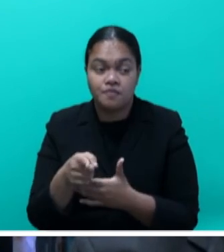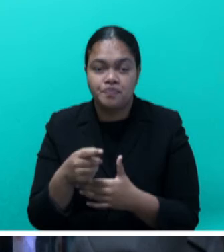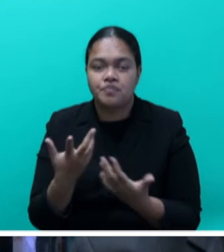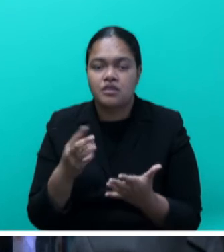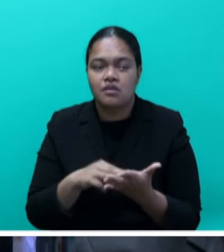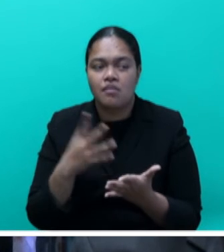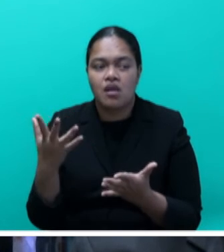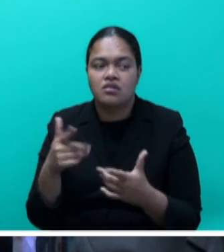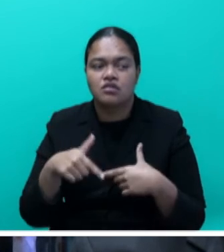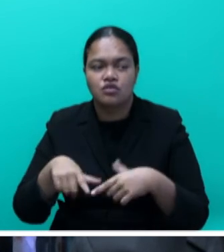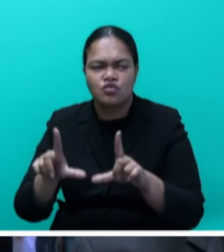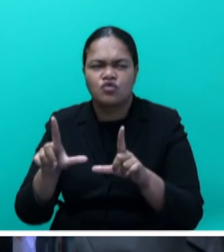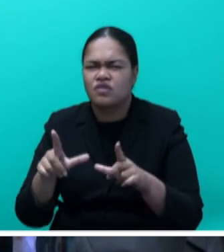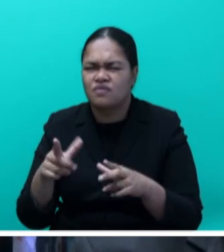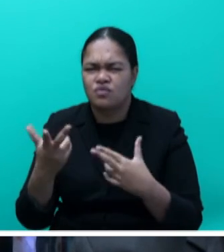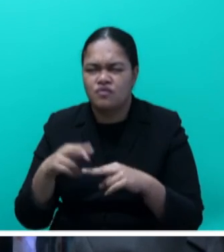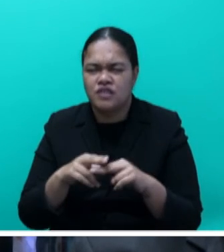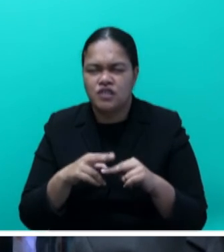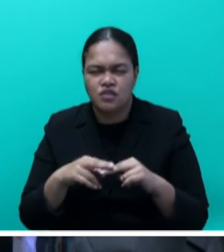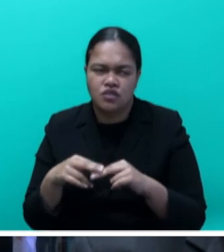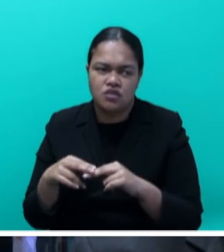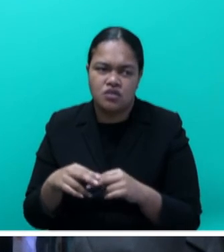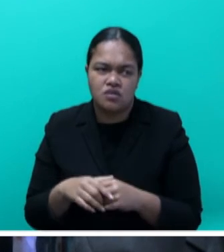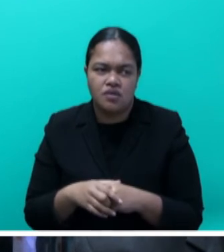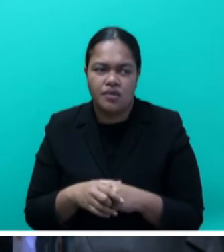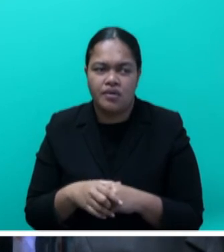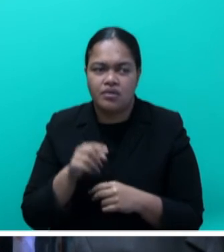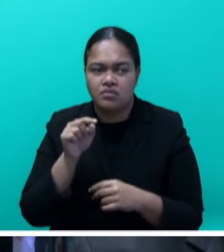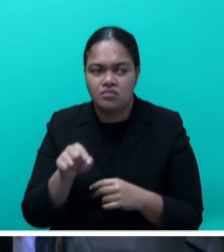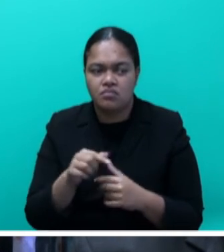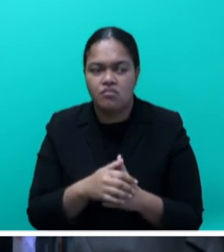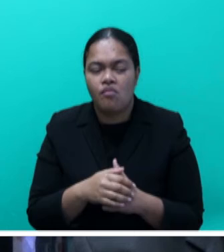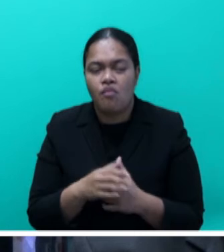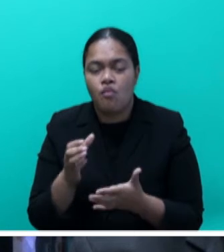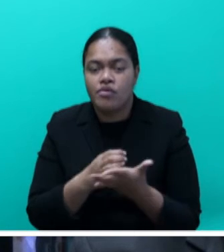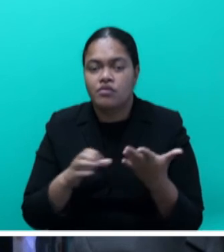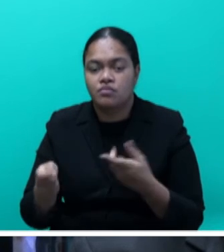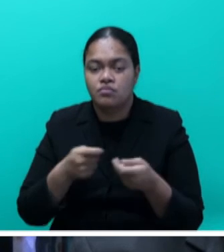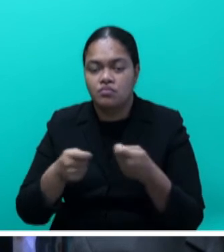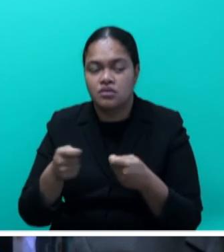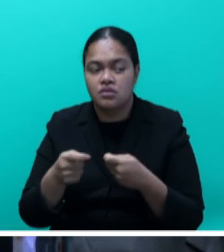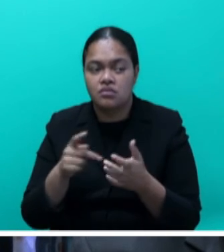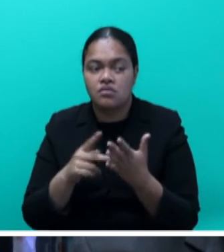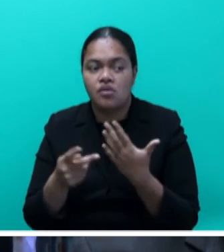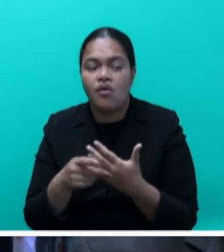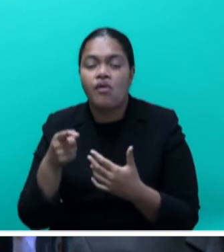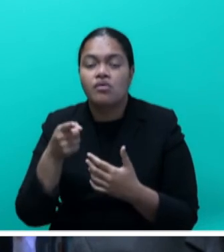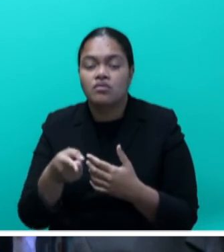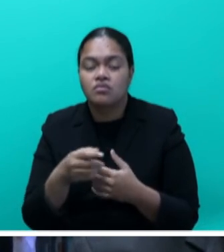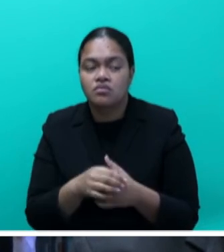York to drive travel to Fiji. Additionally, our consumer marketing initiatives will span key markets across